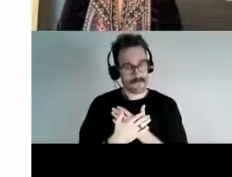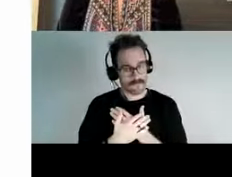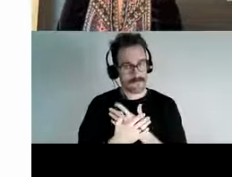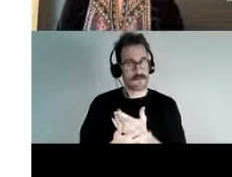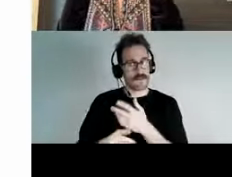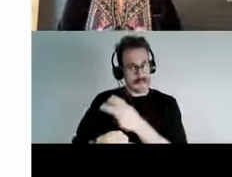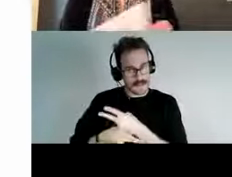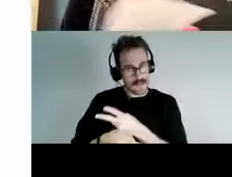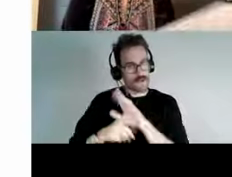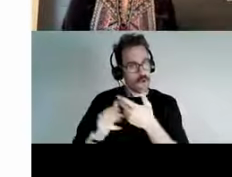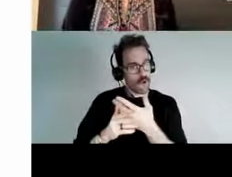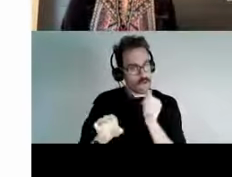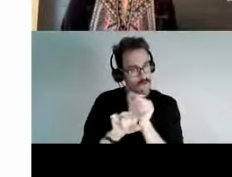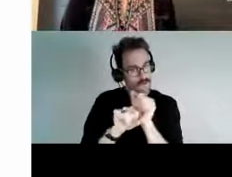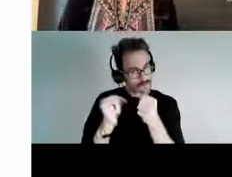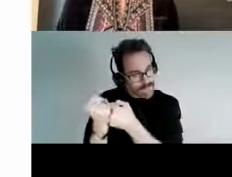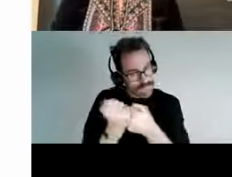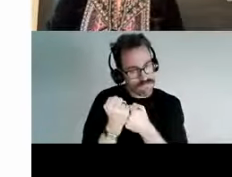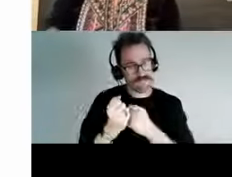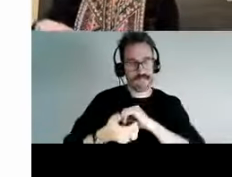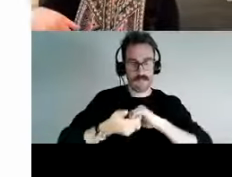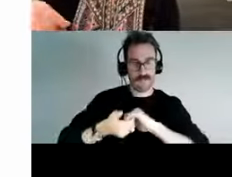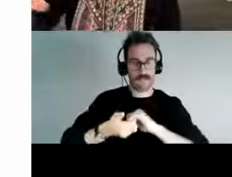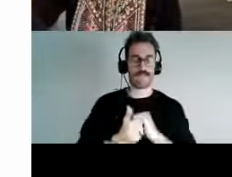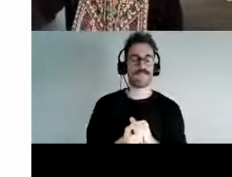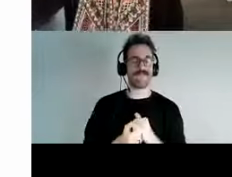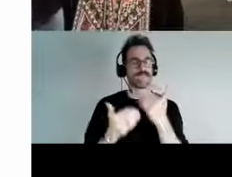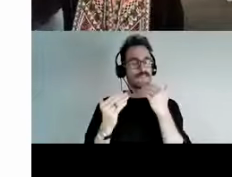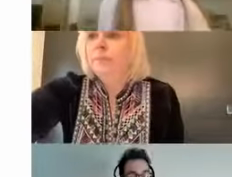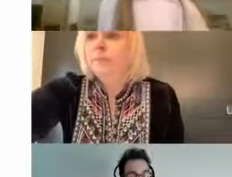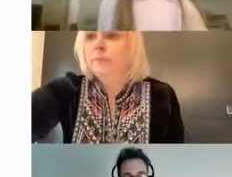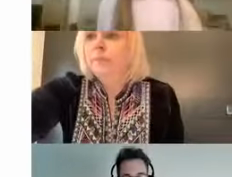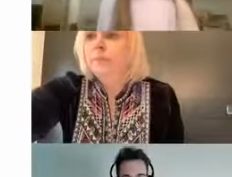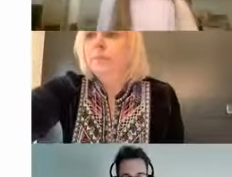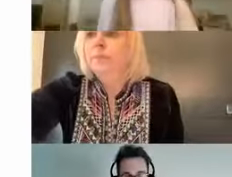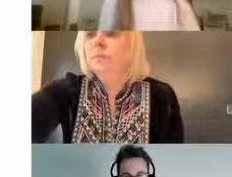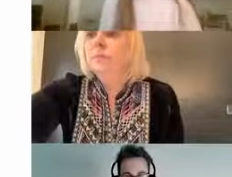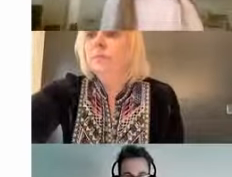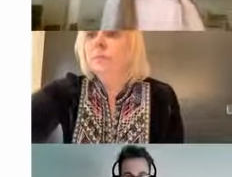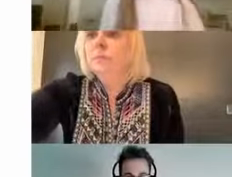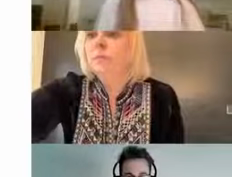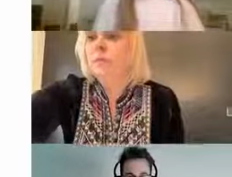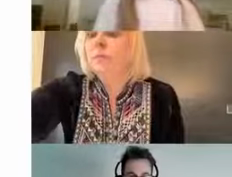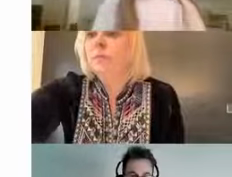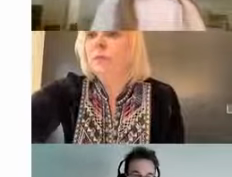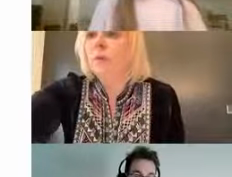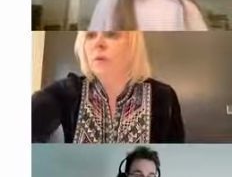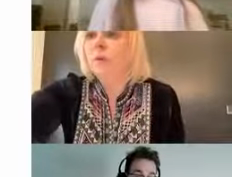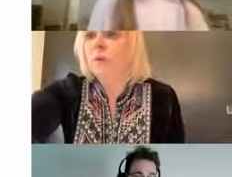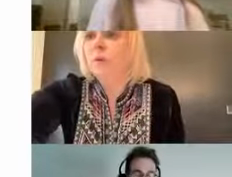Thank you. Thank you, Margaret. That was a